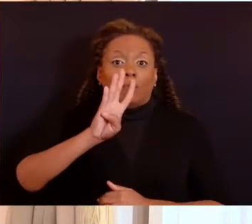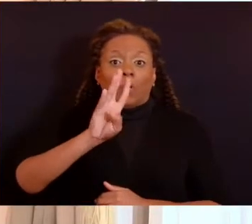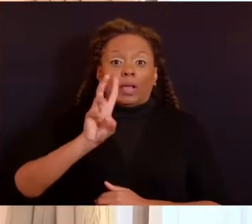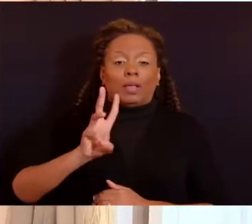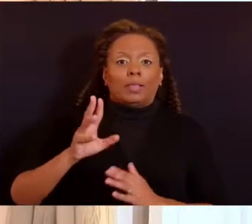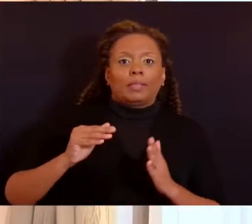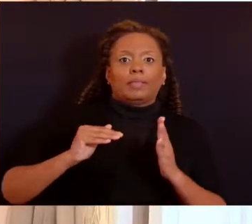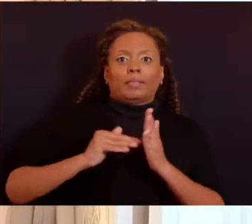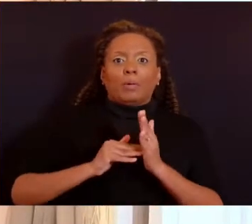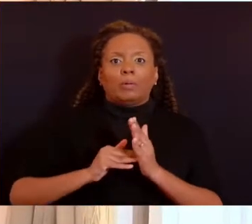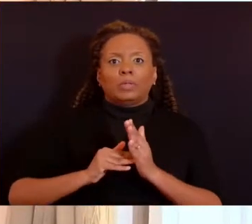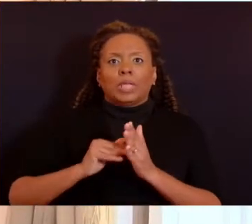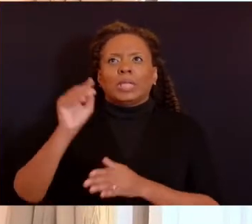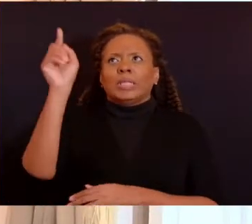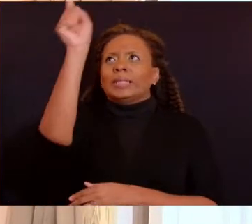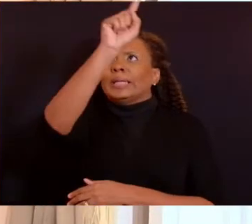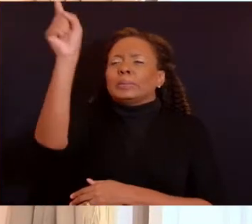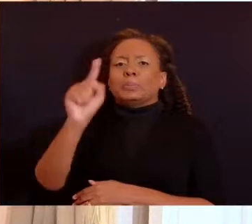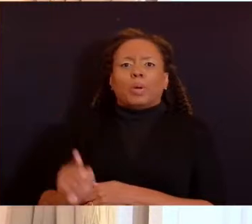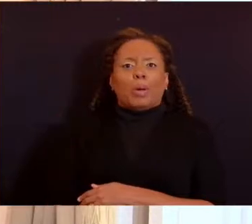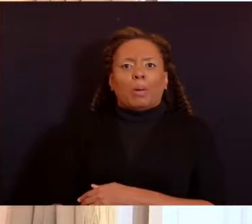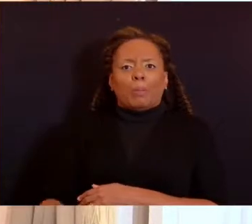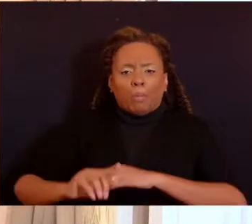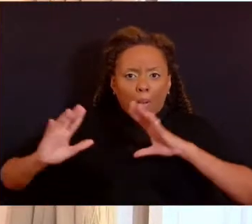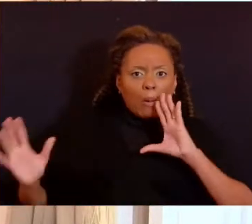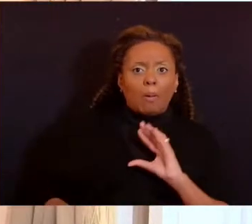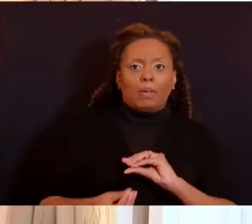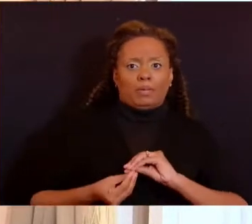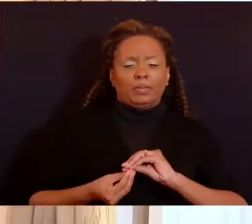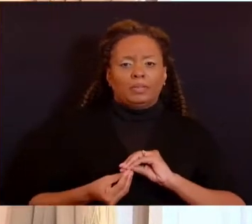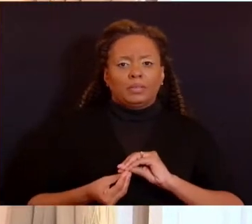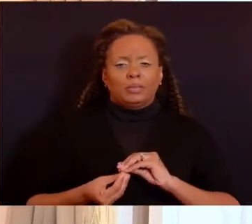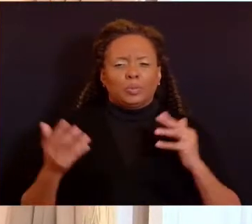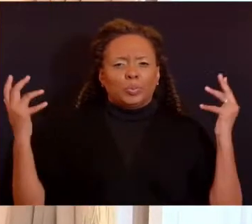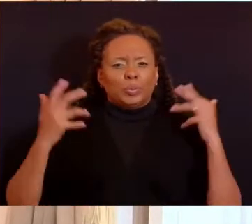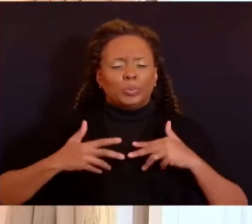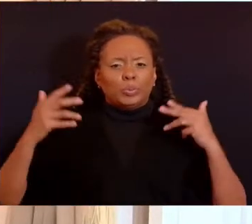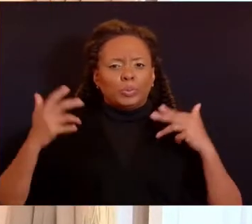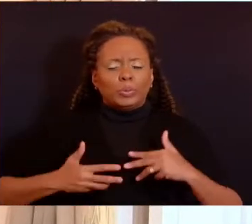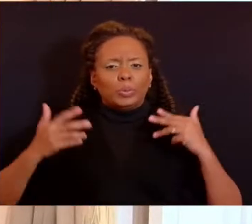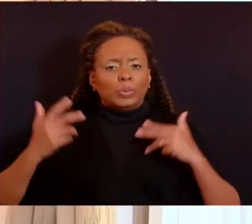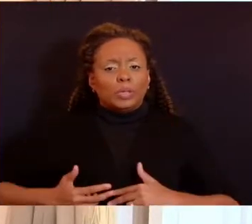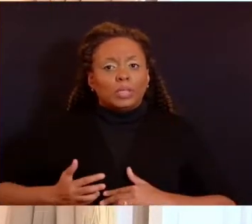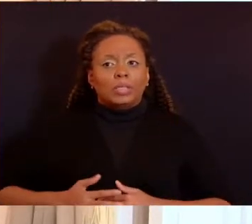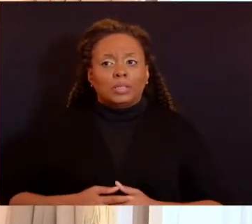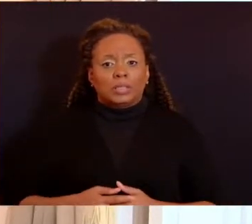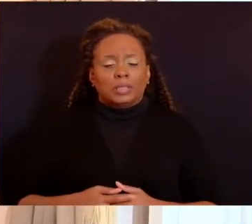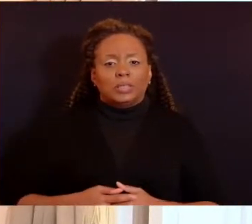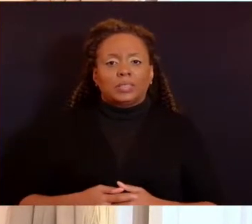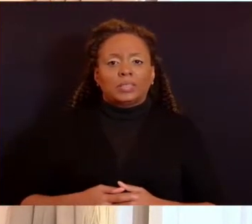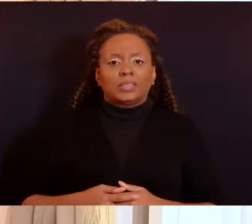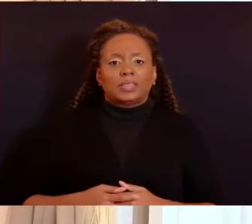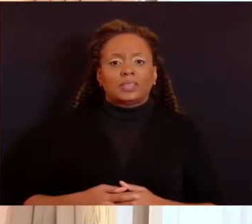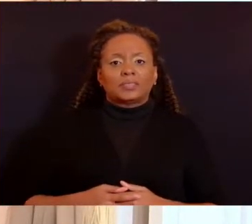46,290 strikes based on what was collected. And there was a